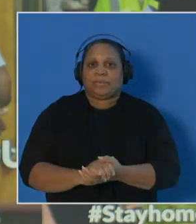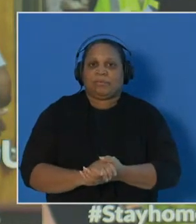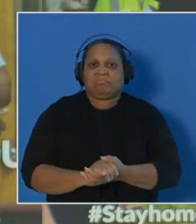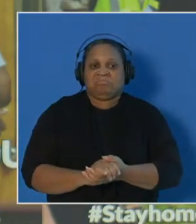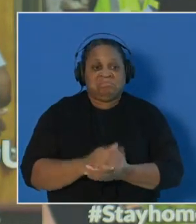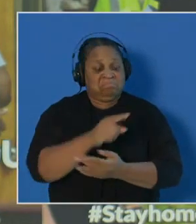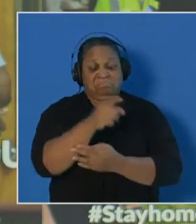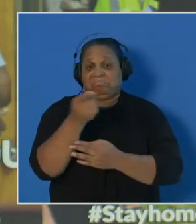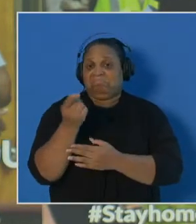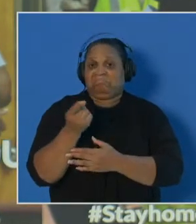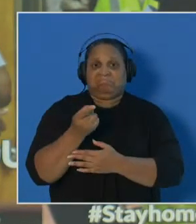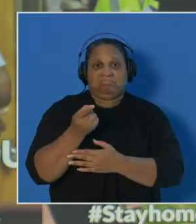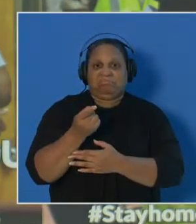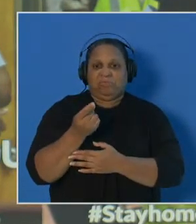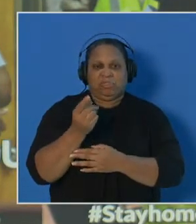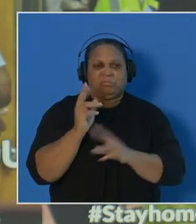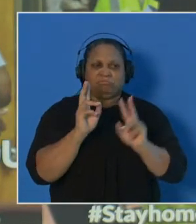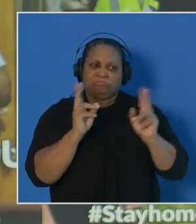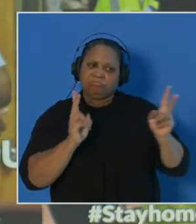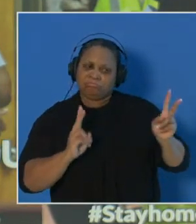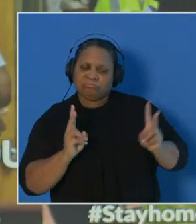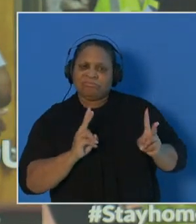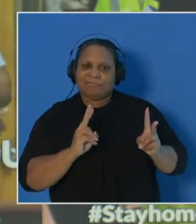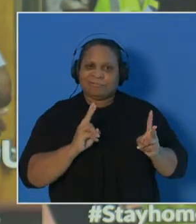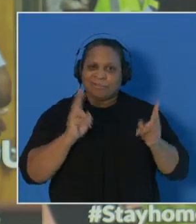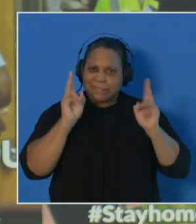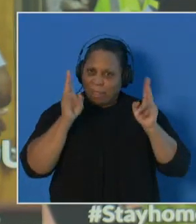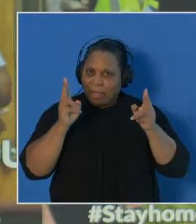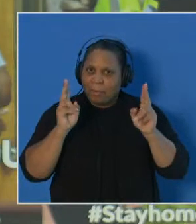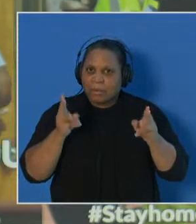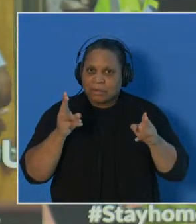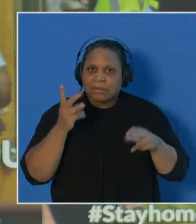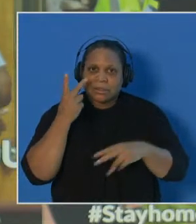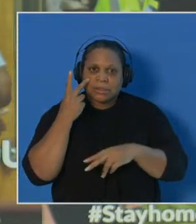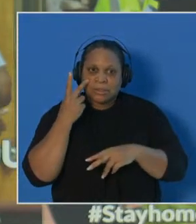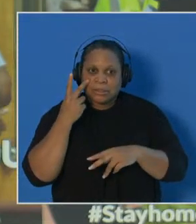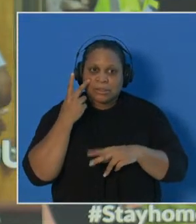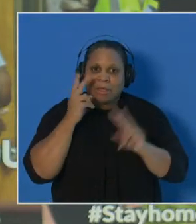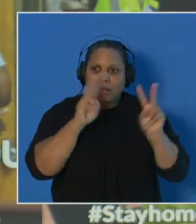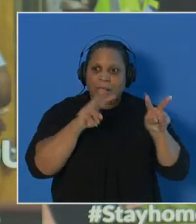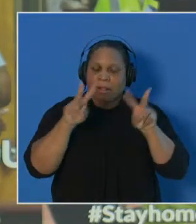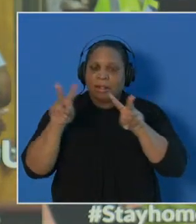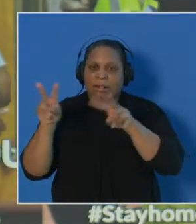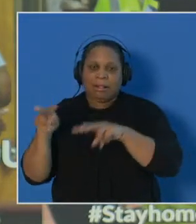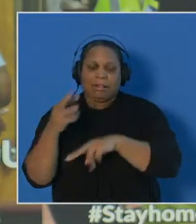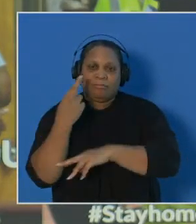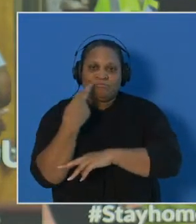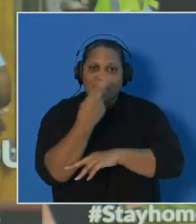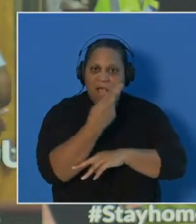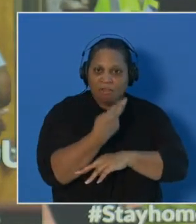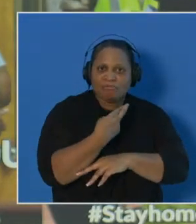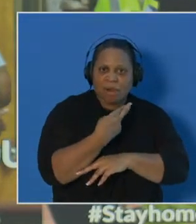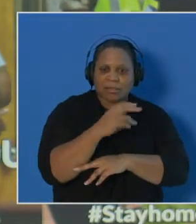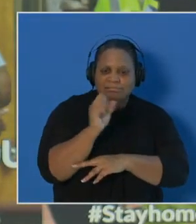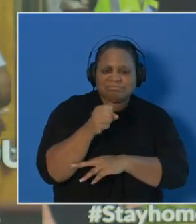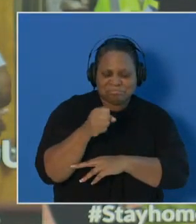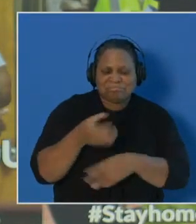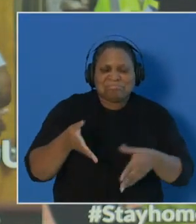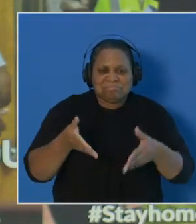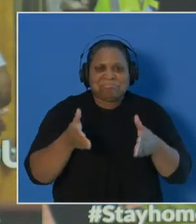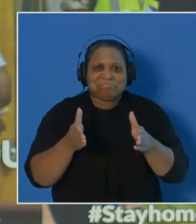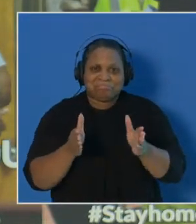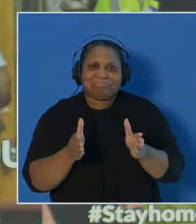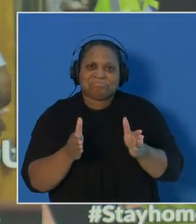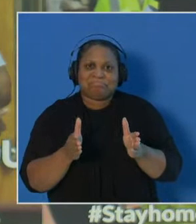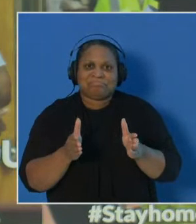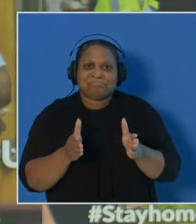Anyone who has been in the city of Hamilton for the last few days would have seen certain restaurants that have been granted permission